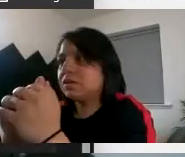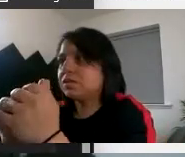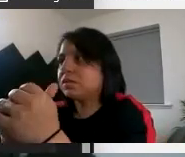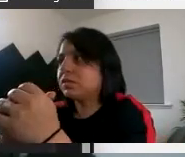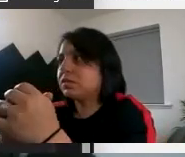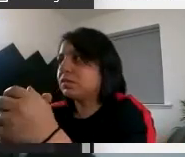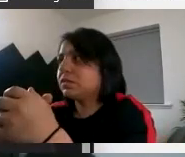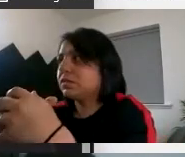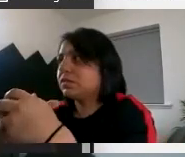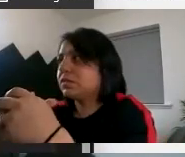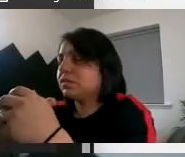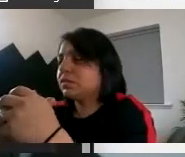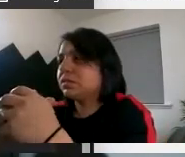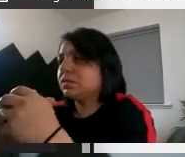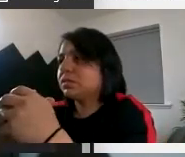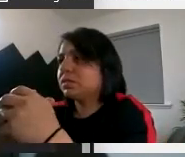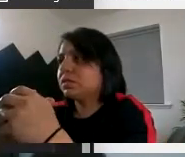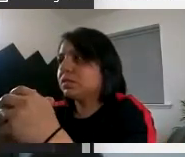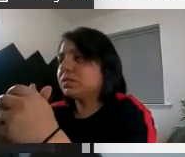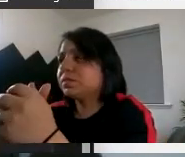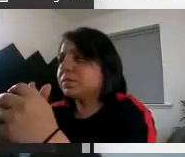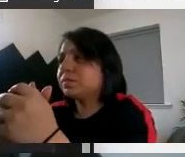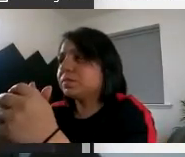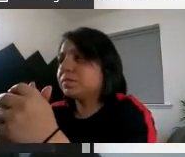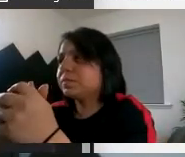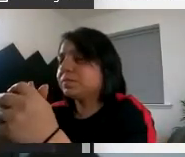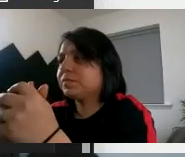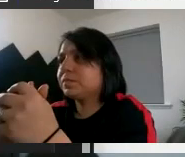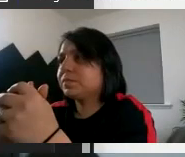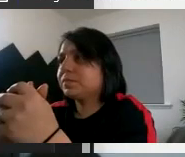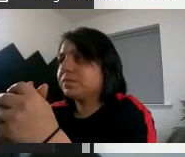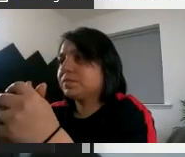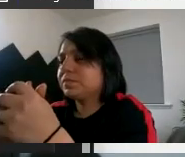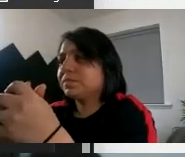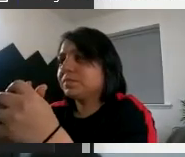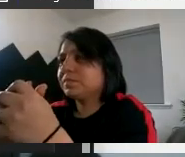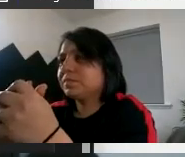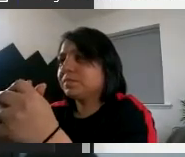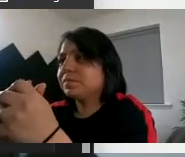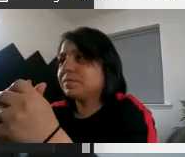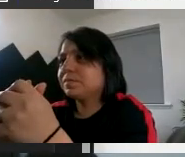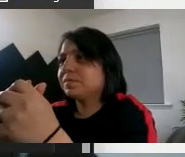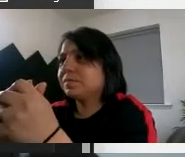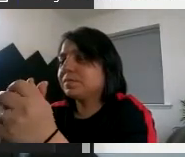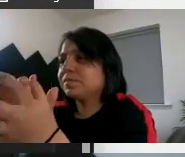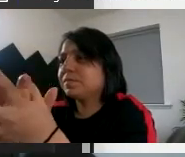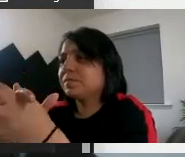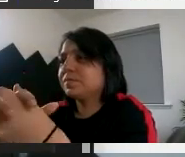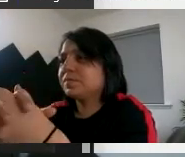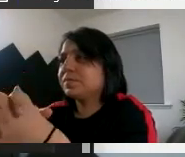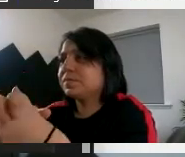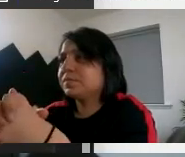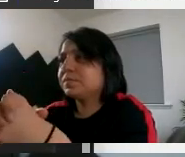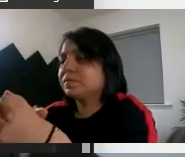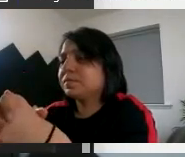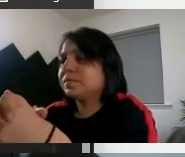communication. Cockney is based on East Anglian, Suffolk, Norfolk, Cambridgeshire. This is often by actors